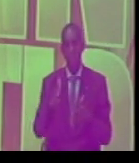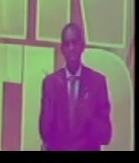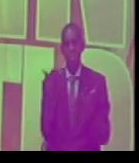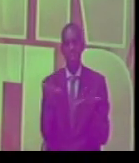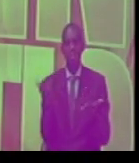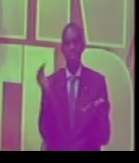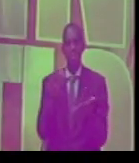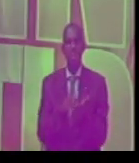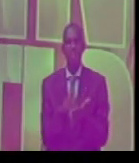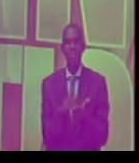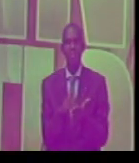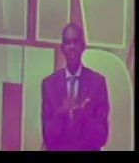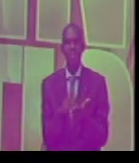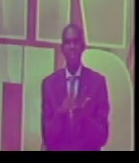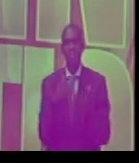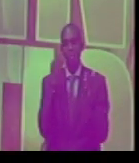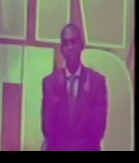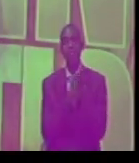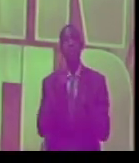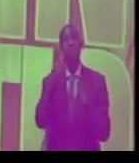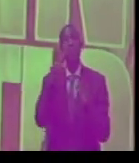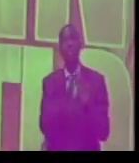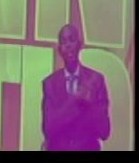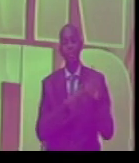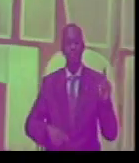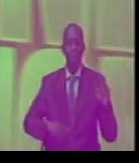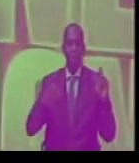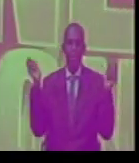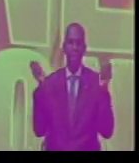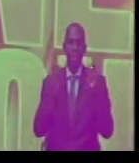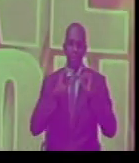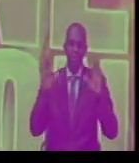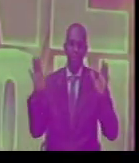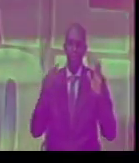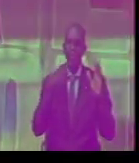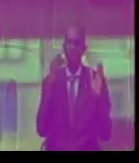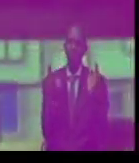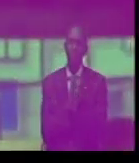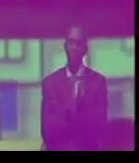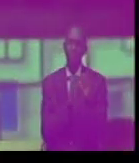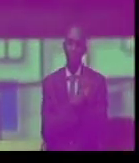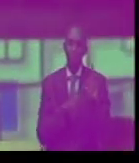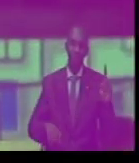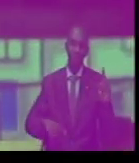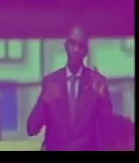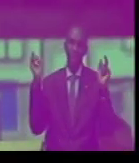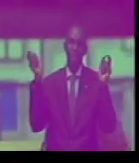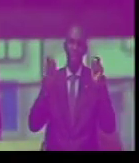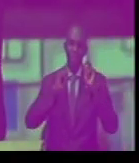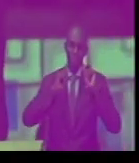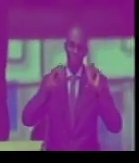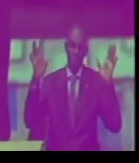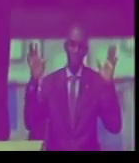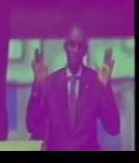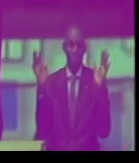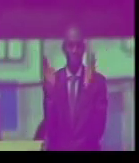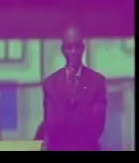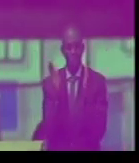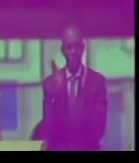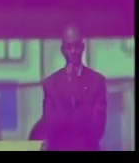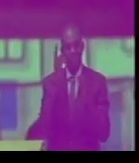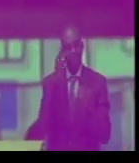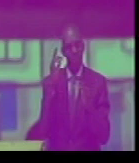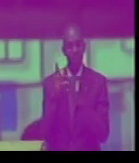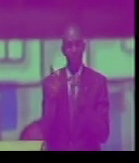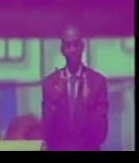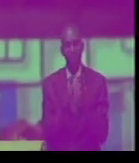till today, nothing is there again. Praise ye the Lord. Hallelujah. Praise ye